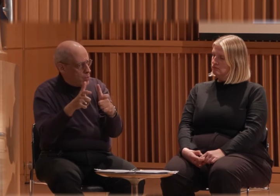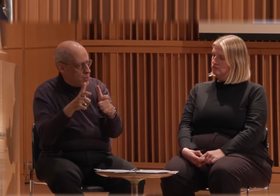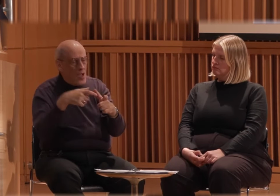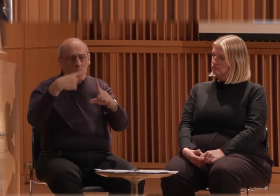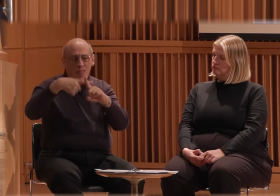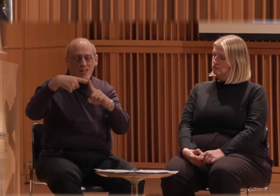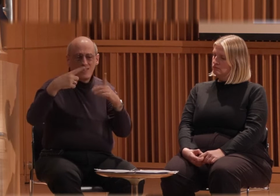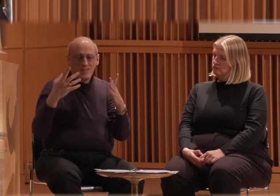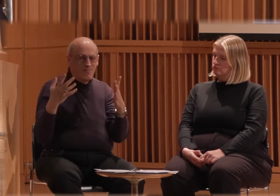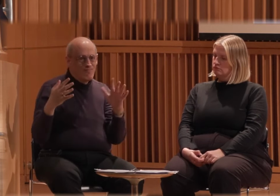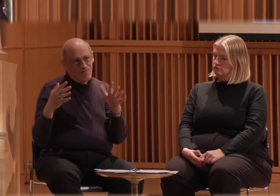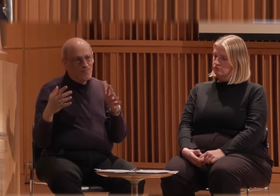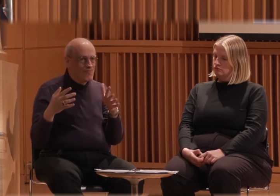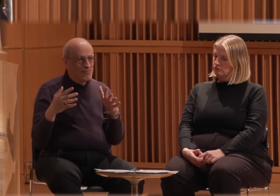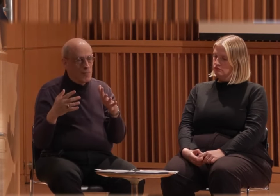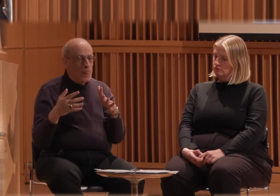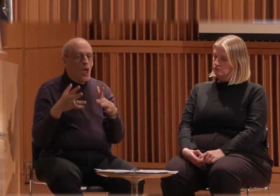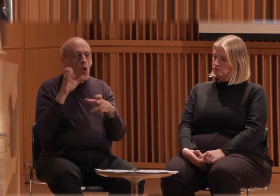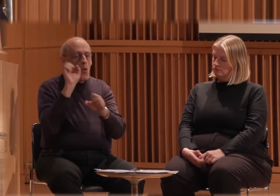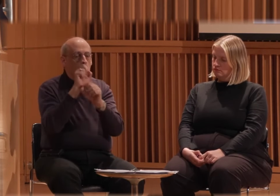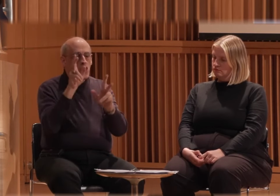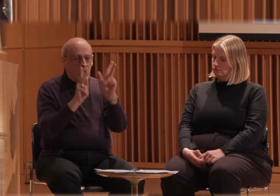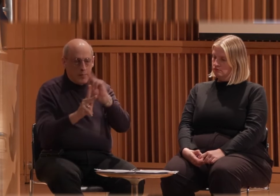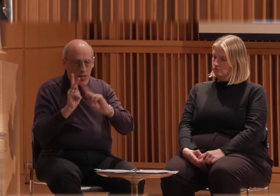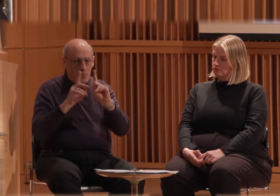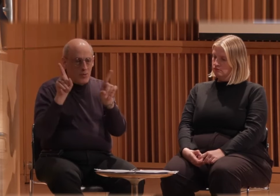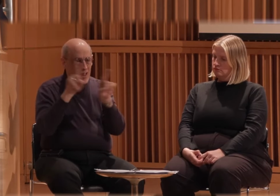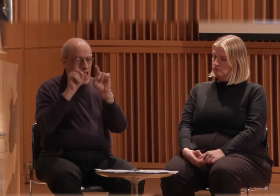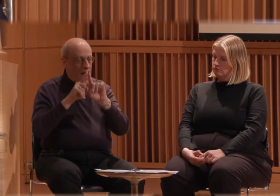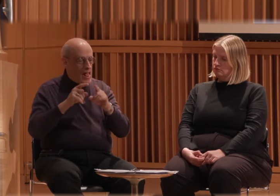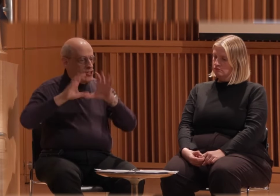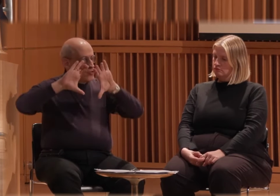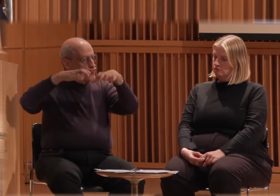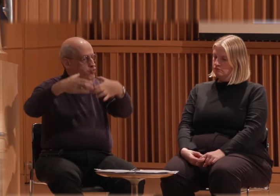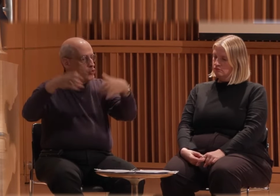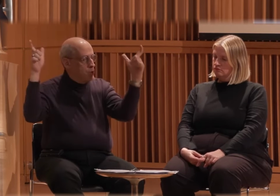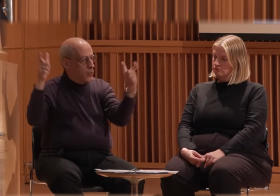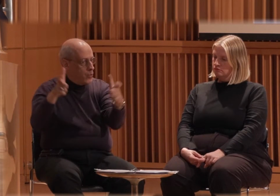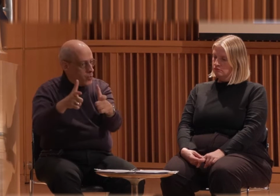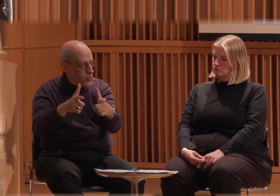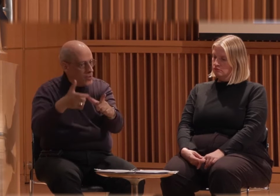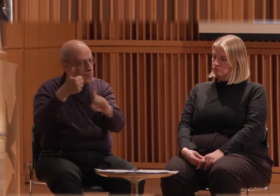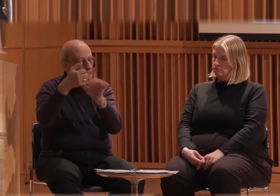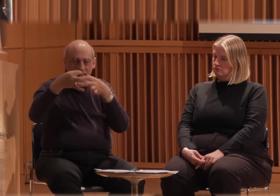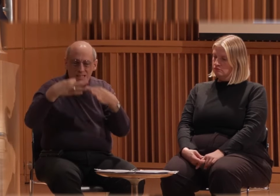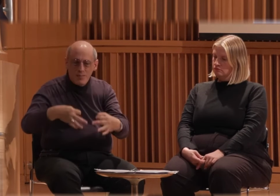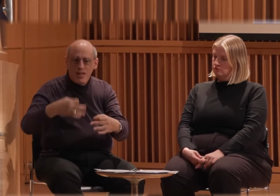decline of working people as a constituency is a reason for